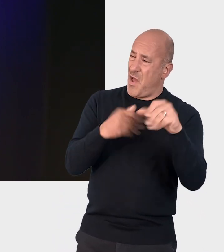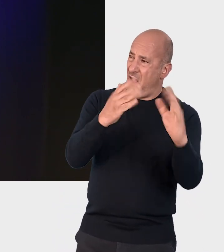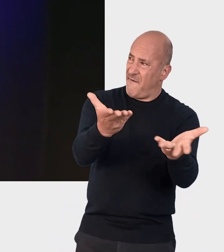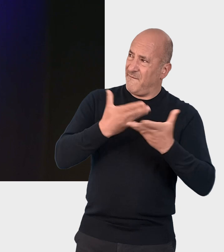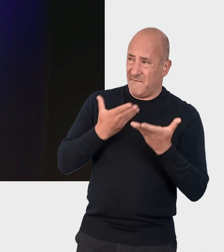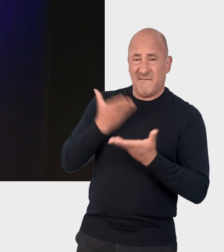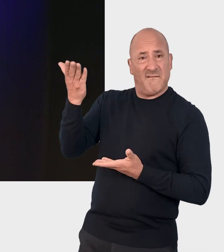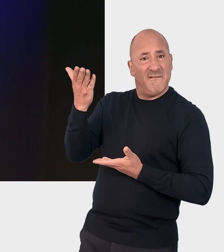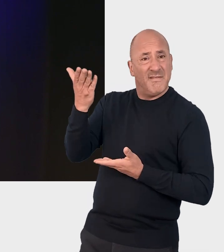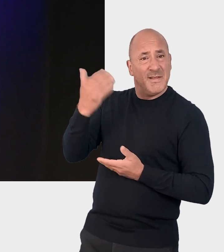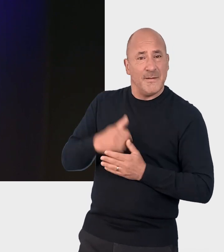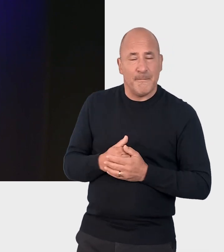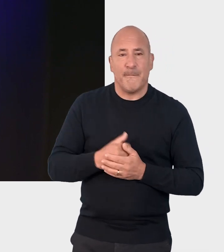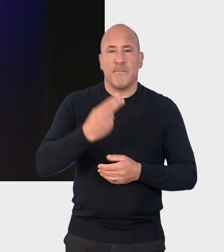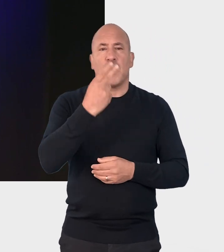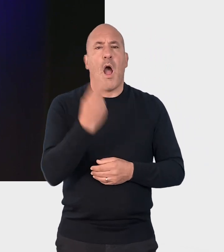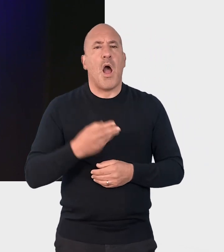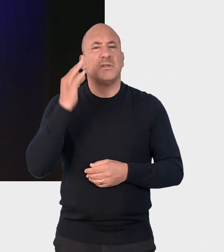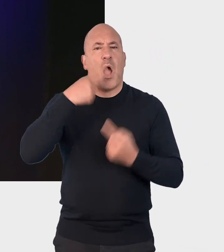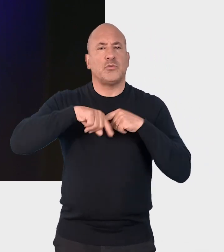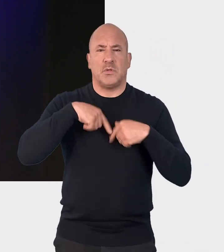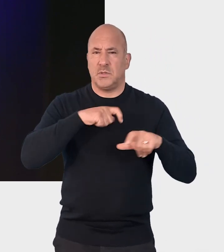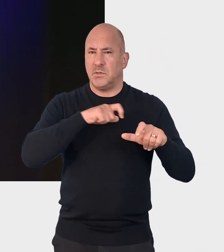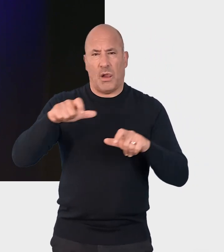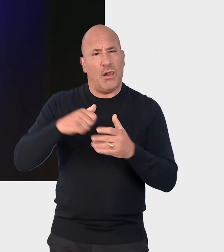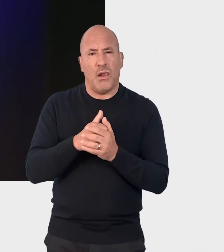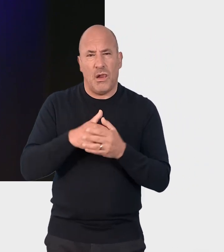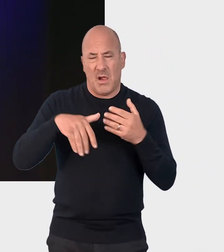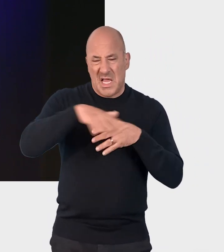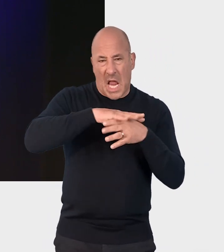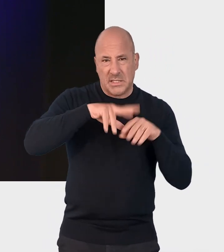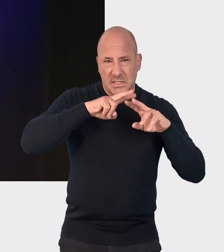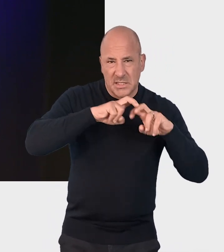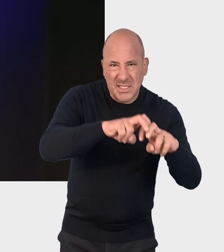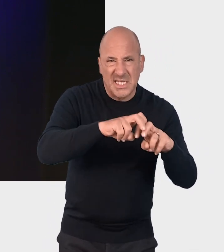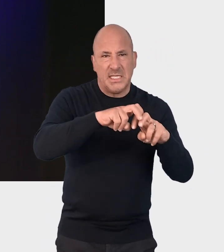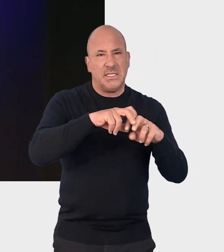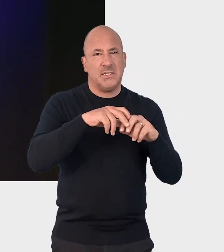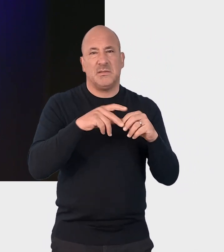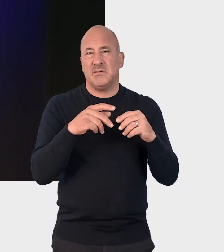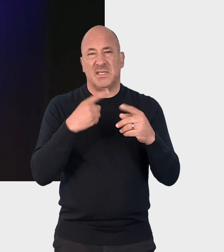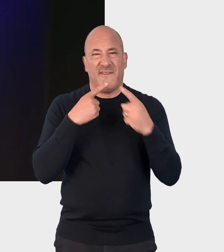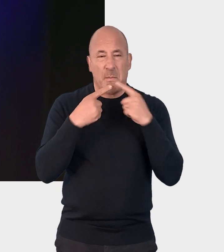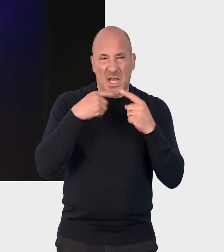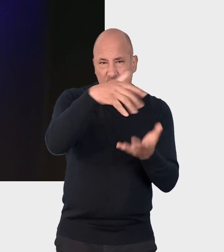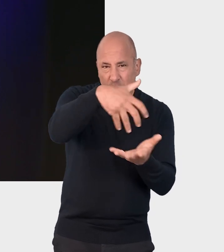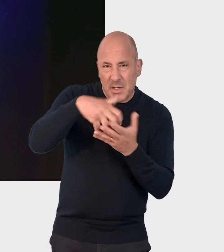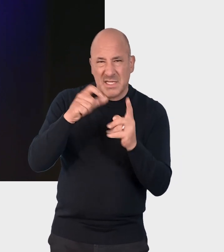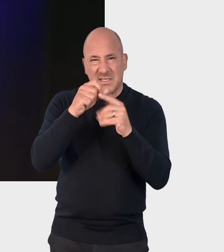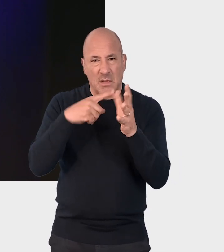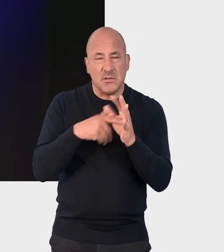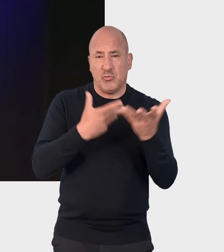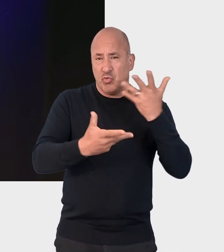the government about the value that you bring. The Arts Council will continue to advocate based on case studies, on data,